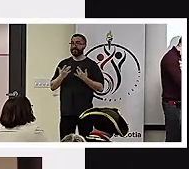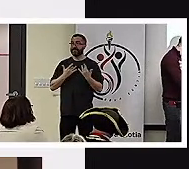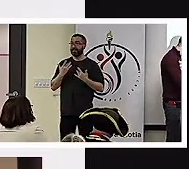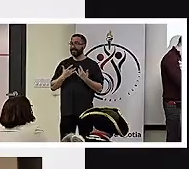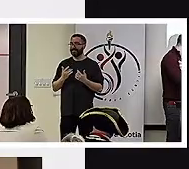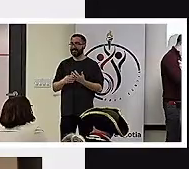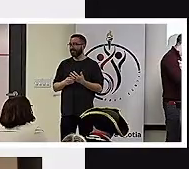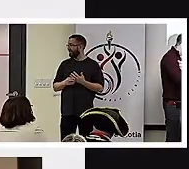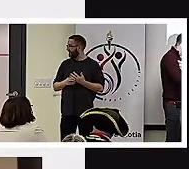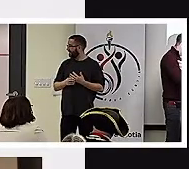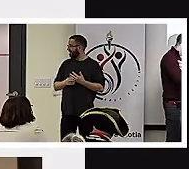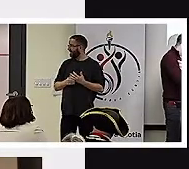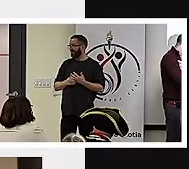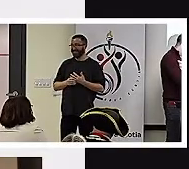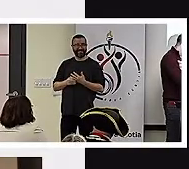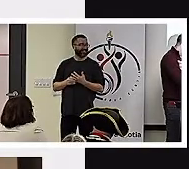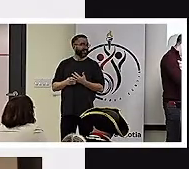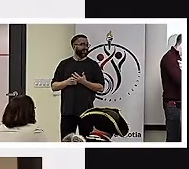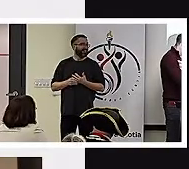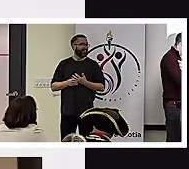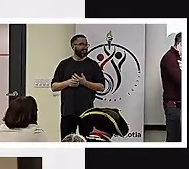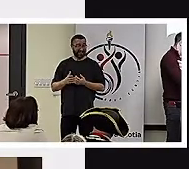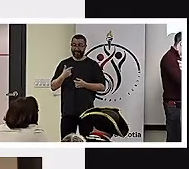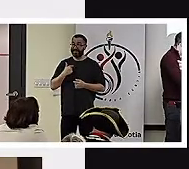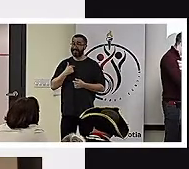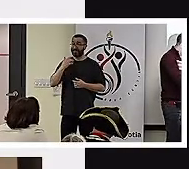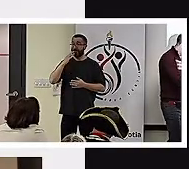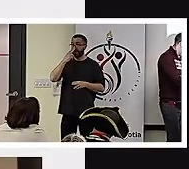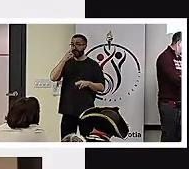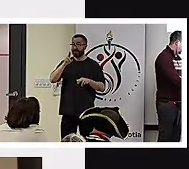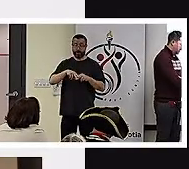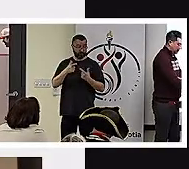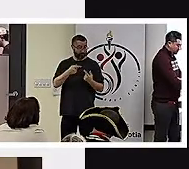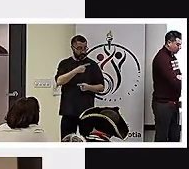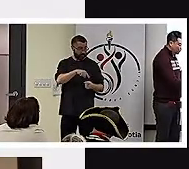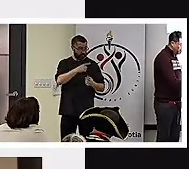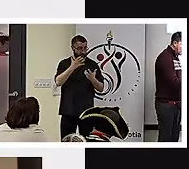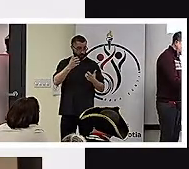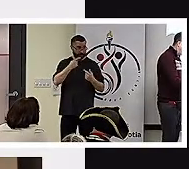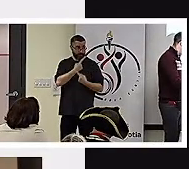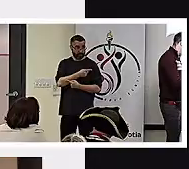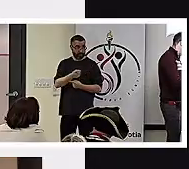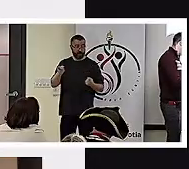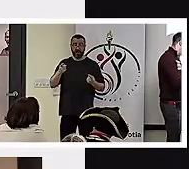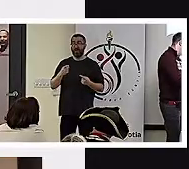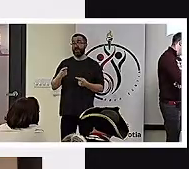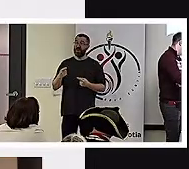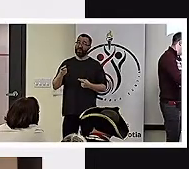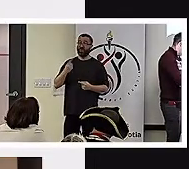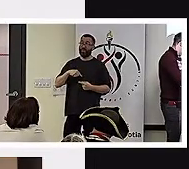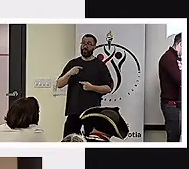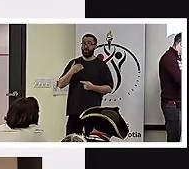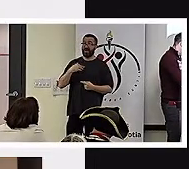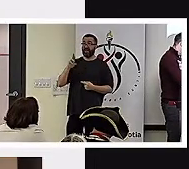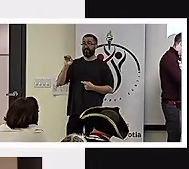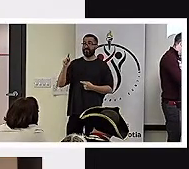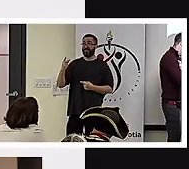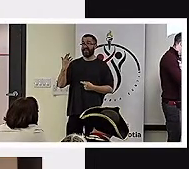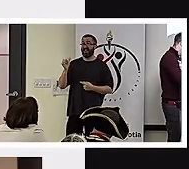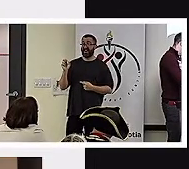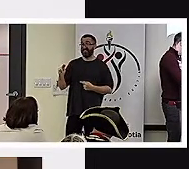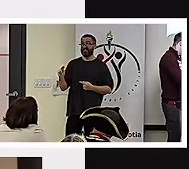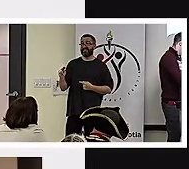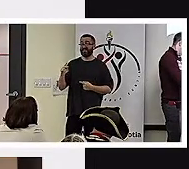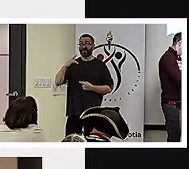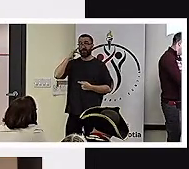very exciting. Do you think Yes. that would be really fun to have that? Yes. Would you like to tell everybody that, hey, we've got our Rick Hansen gold rating? Yes,